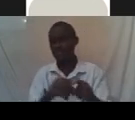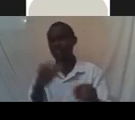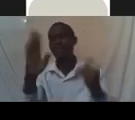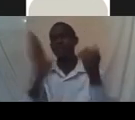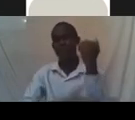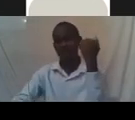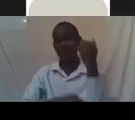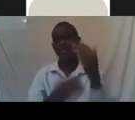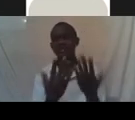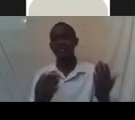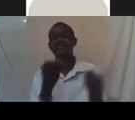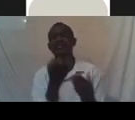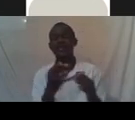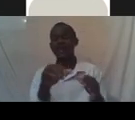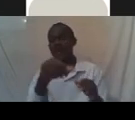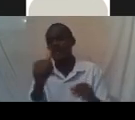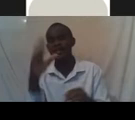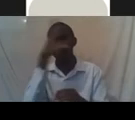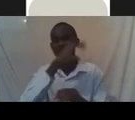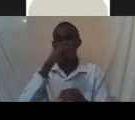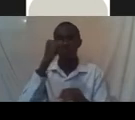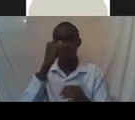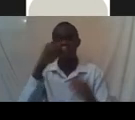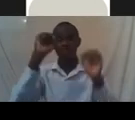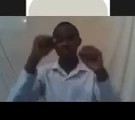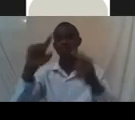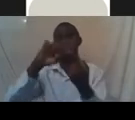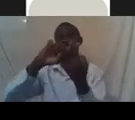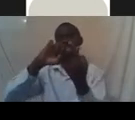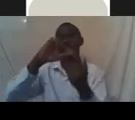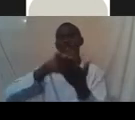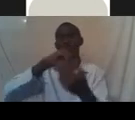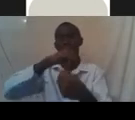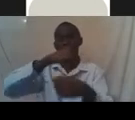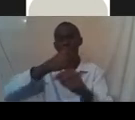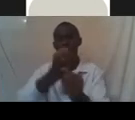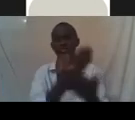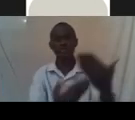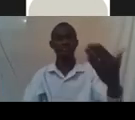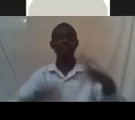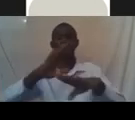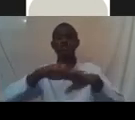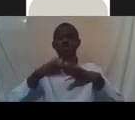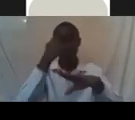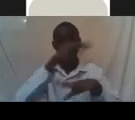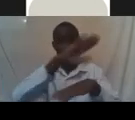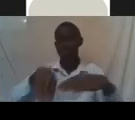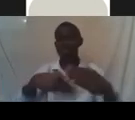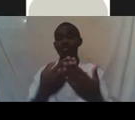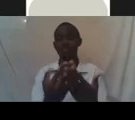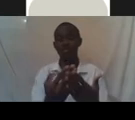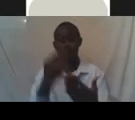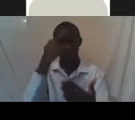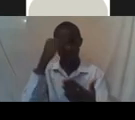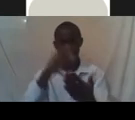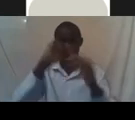and there are also those missing we need to add so that we make the document good for all of us. I think we need to